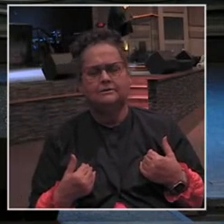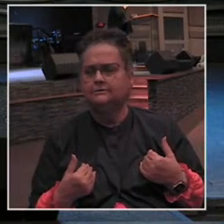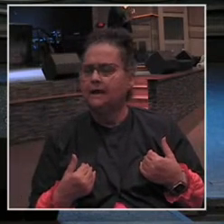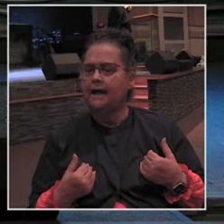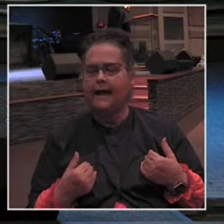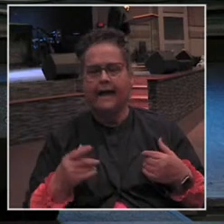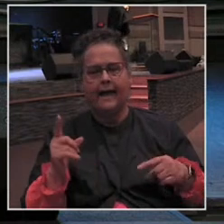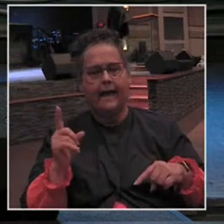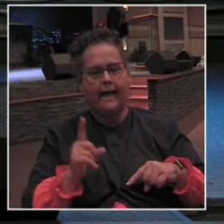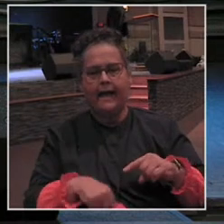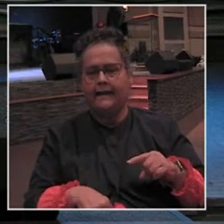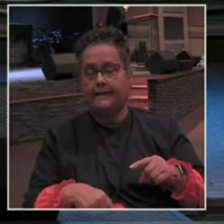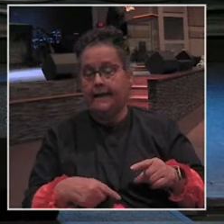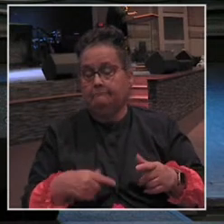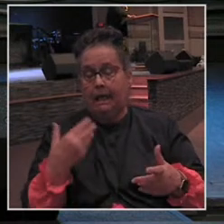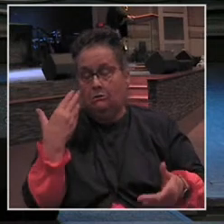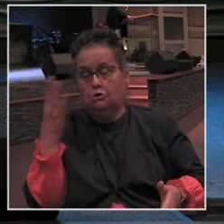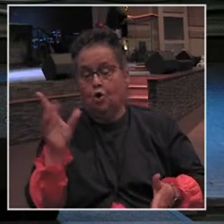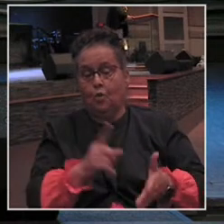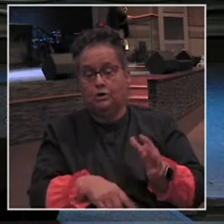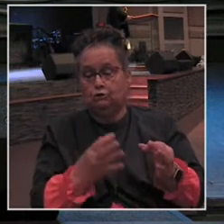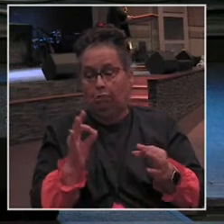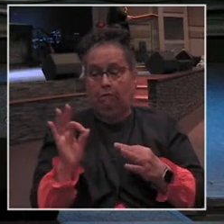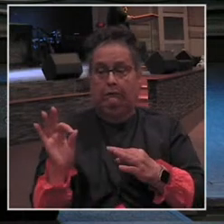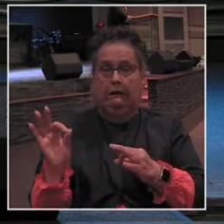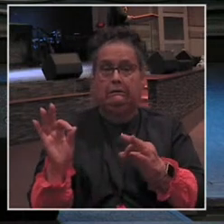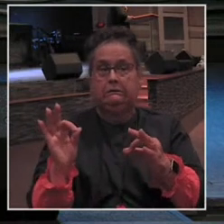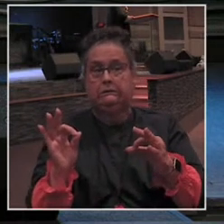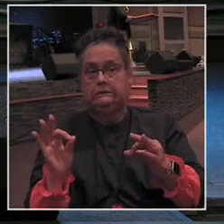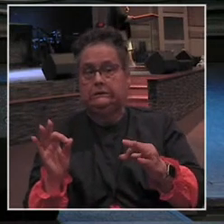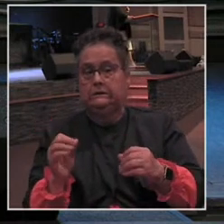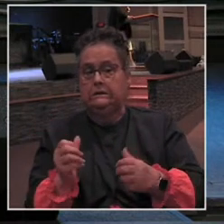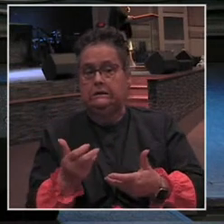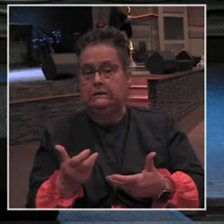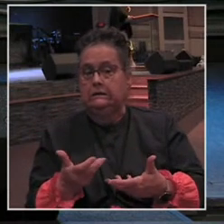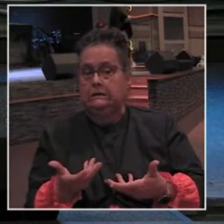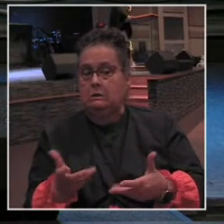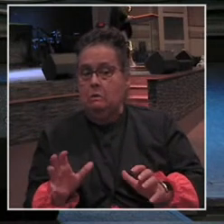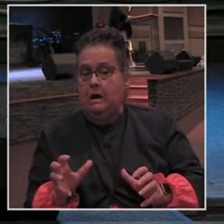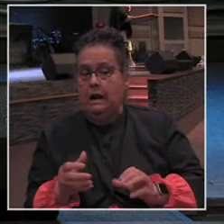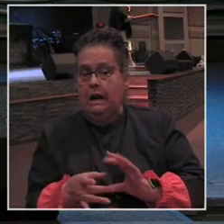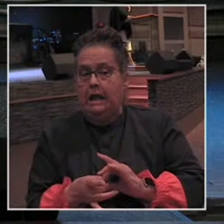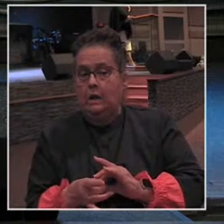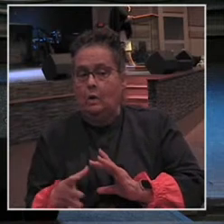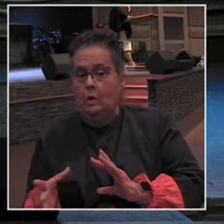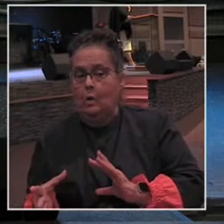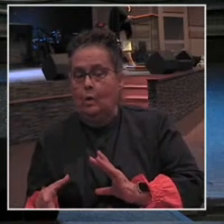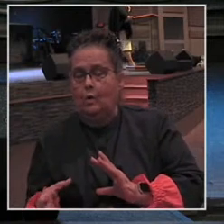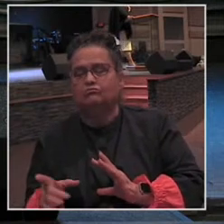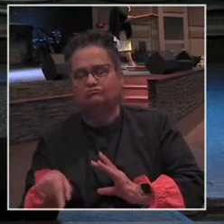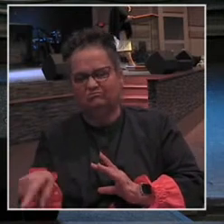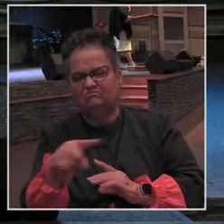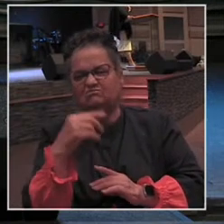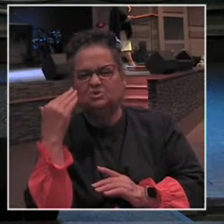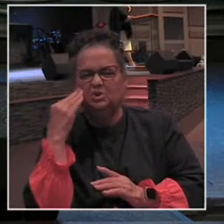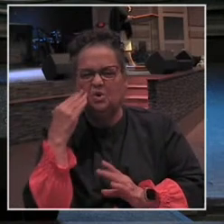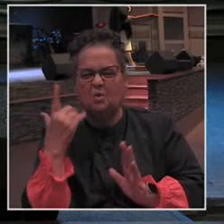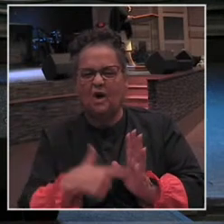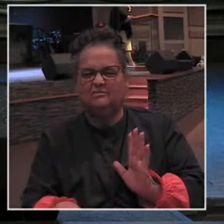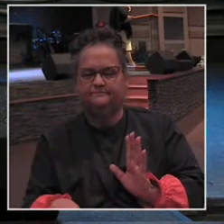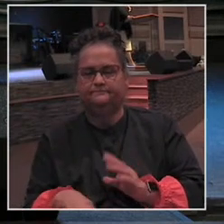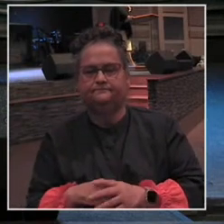point those things out that you're staring at, unwilling to let go of, but you know what those things are.